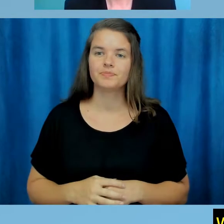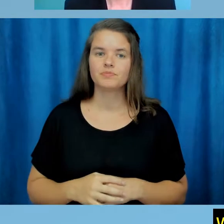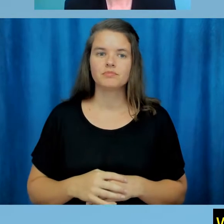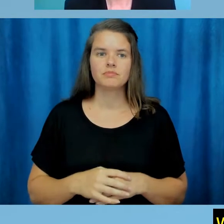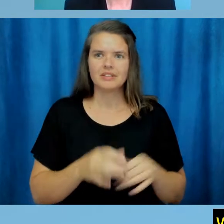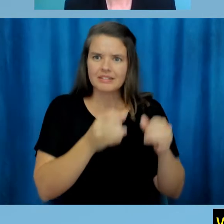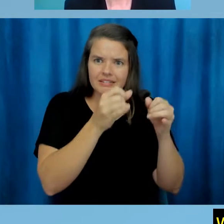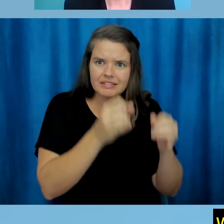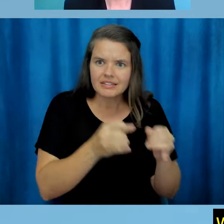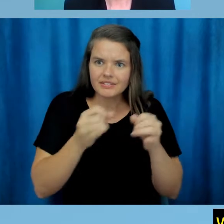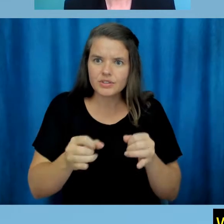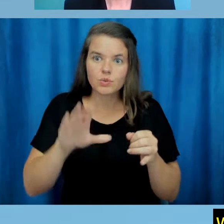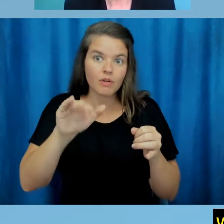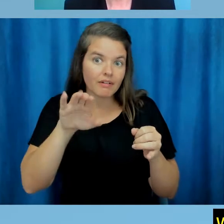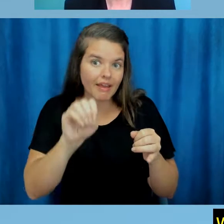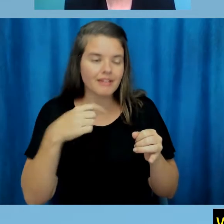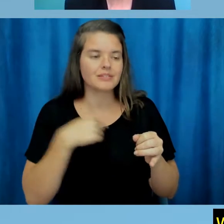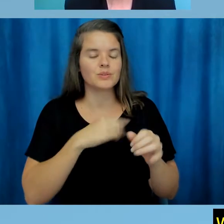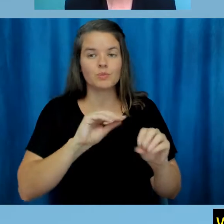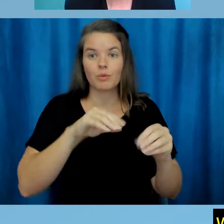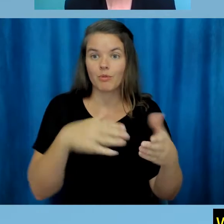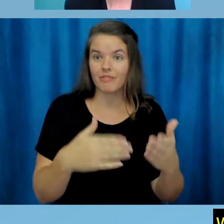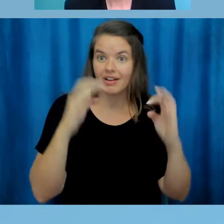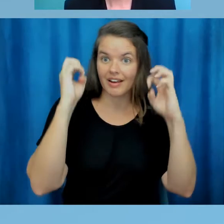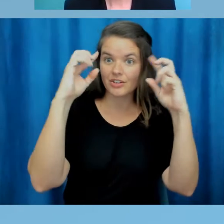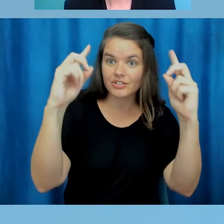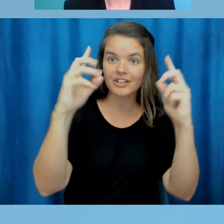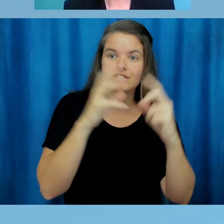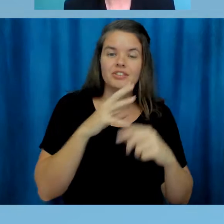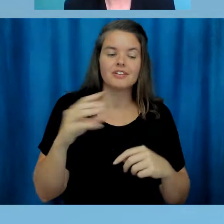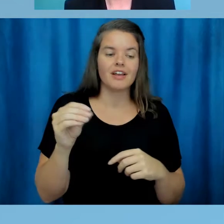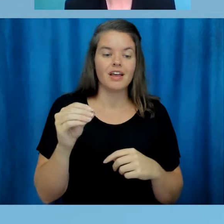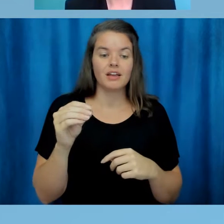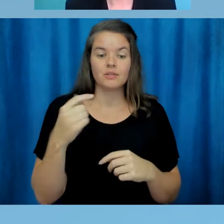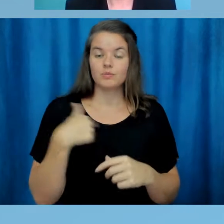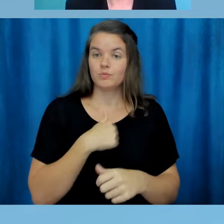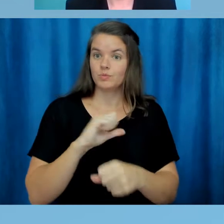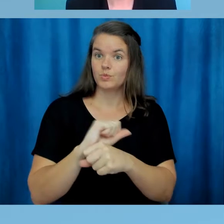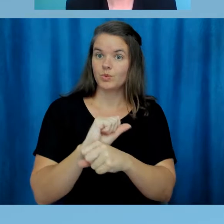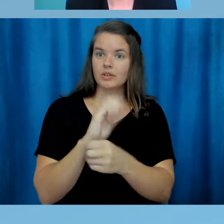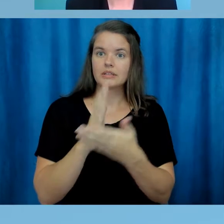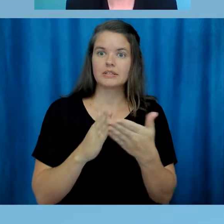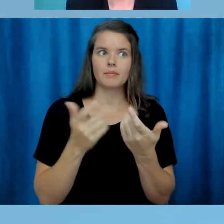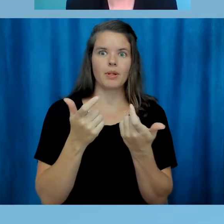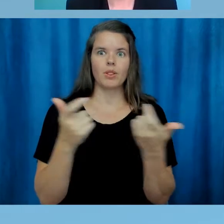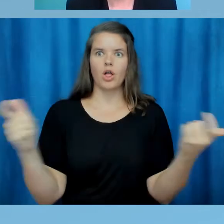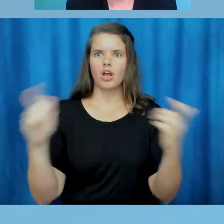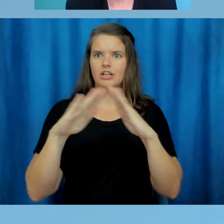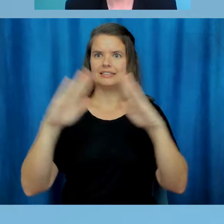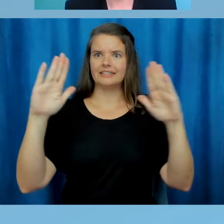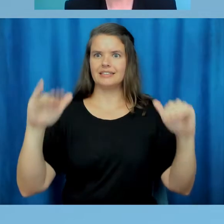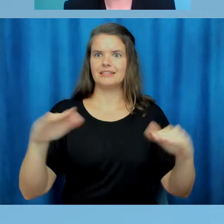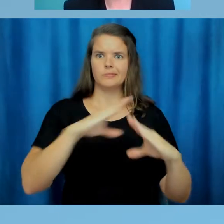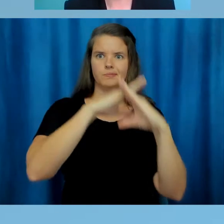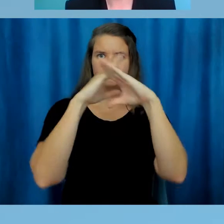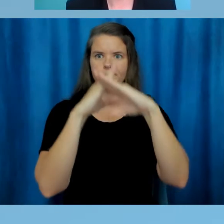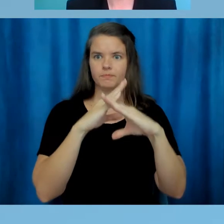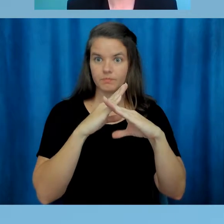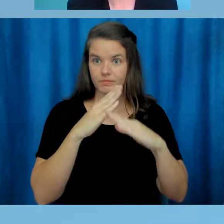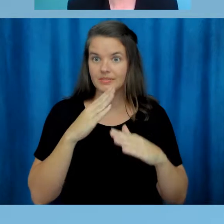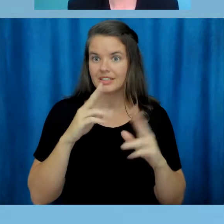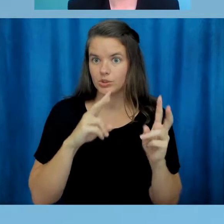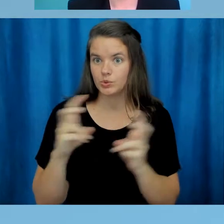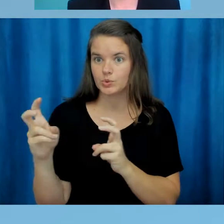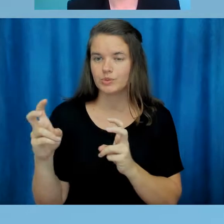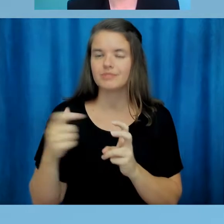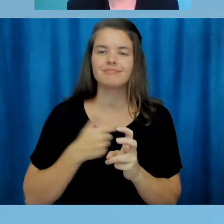cases. We provide education to people, and we also work on some large systemic issues. So I want to share with